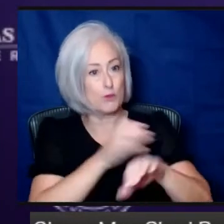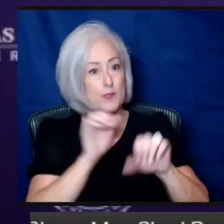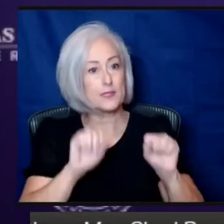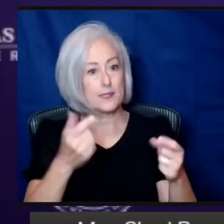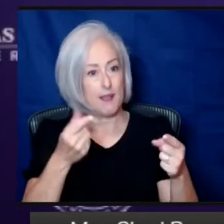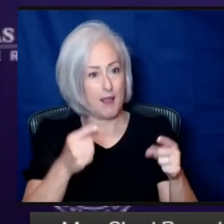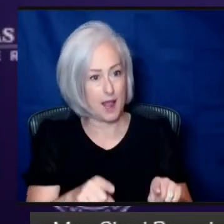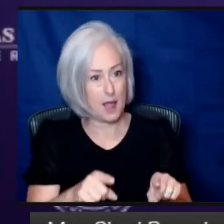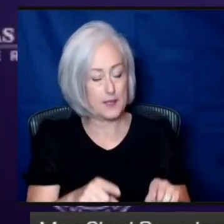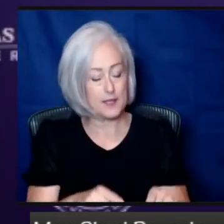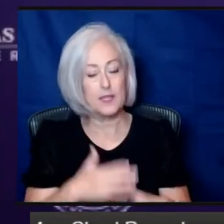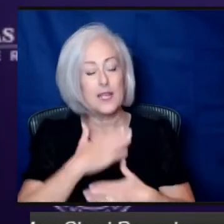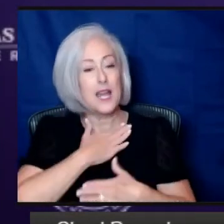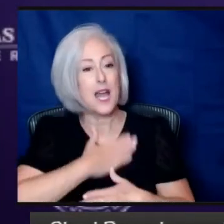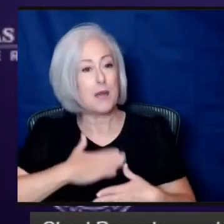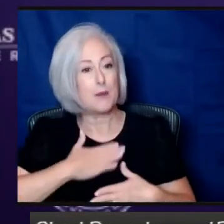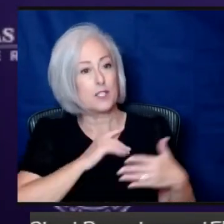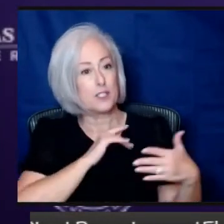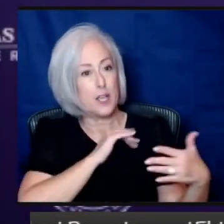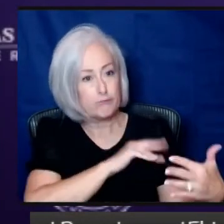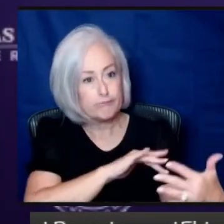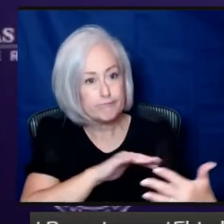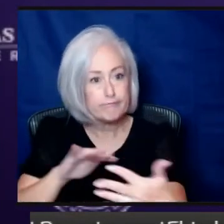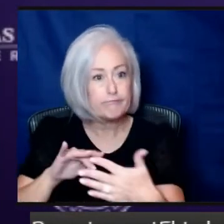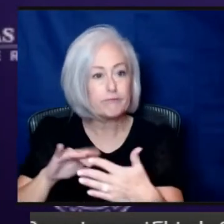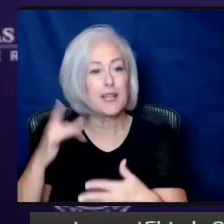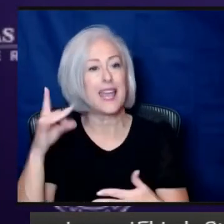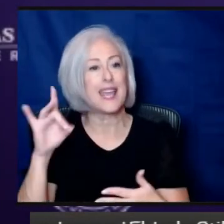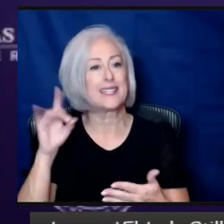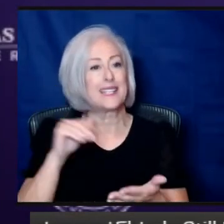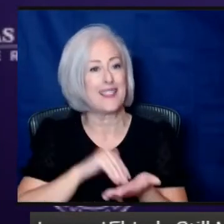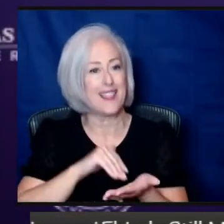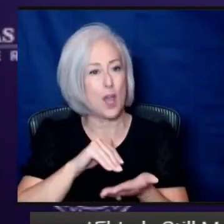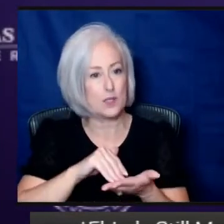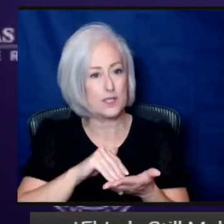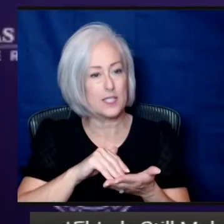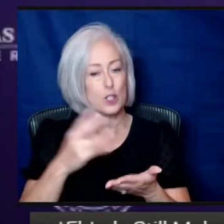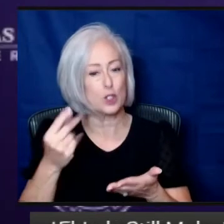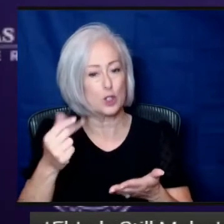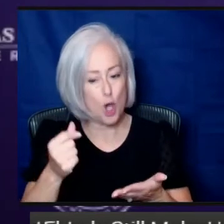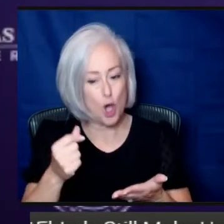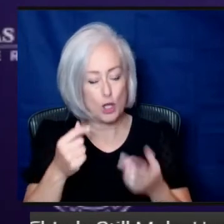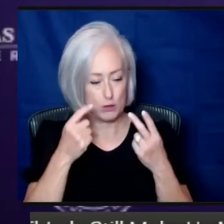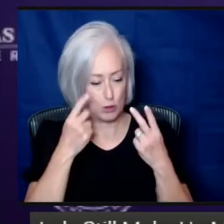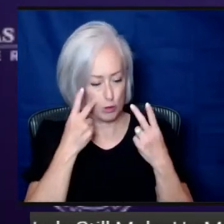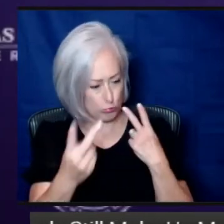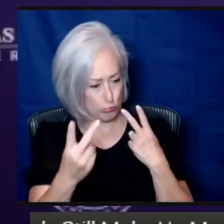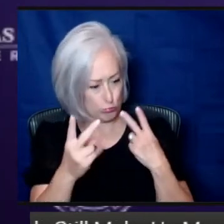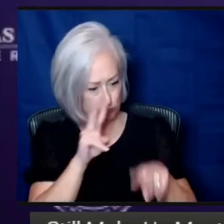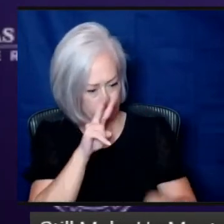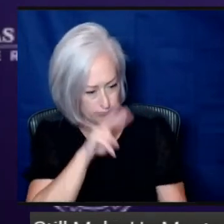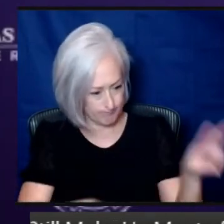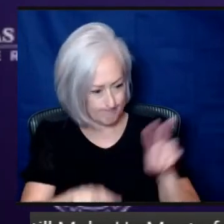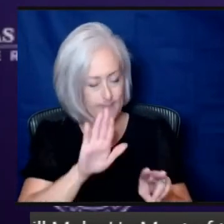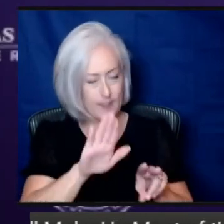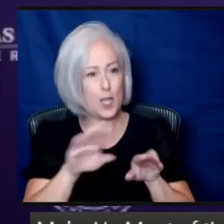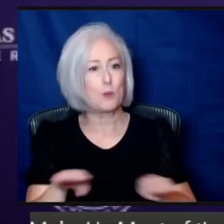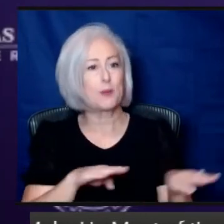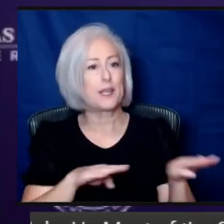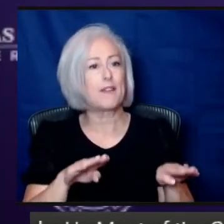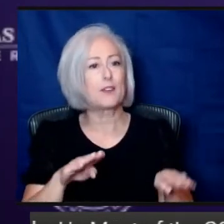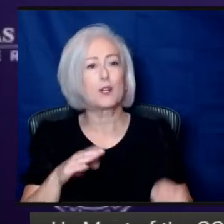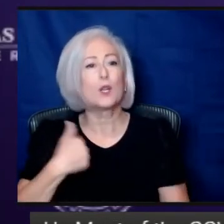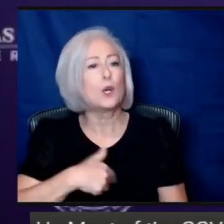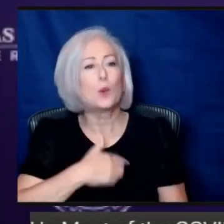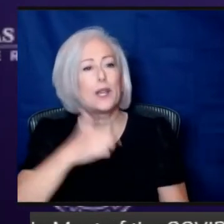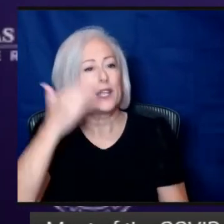a study of 18,000 dogs to assess behavior, because we've known that for years in the veterinary profession, that we should be gauging